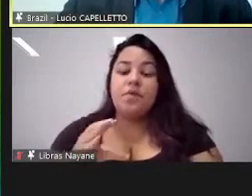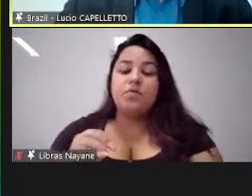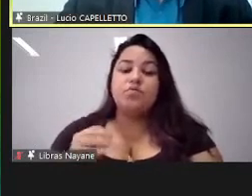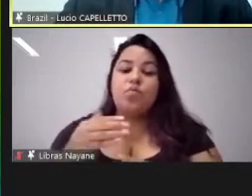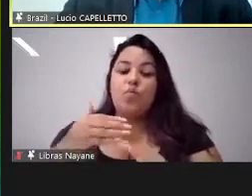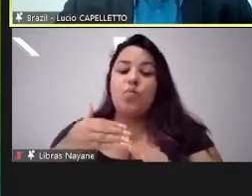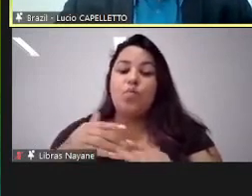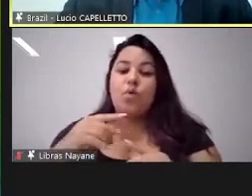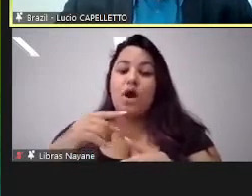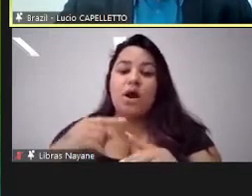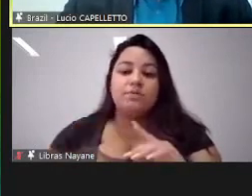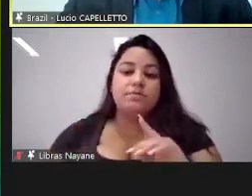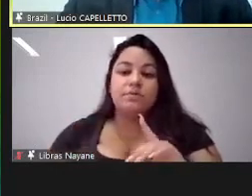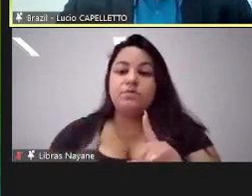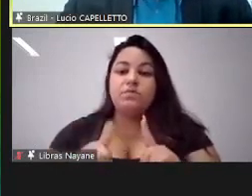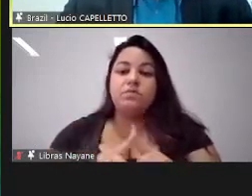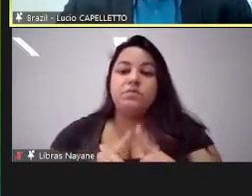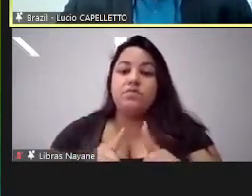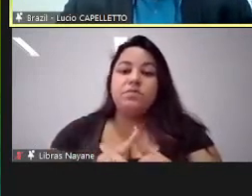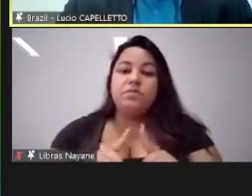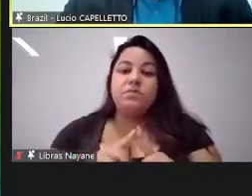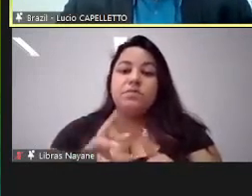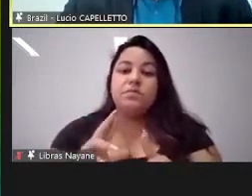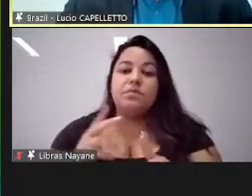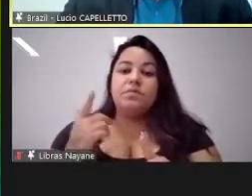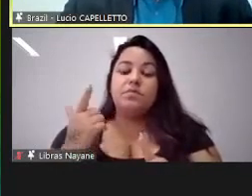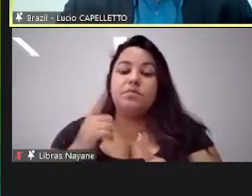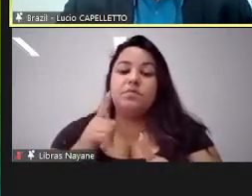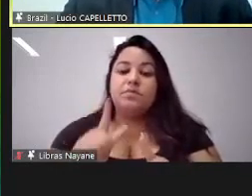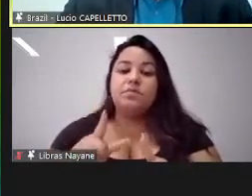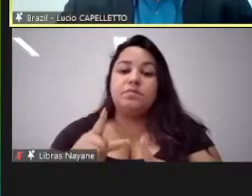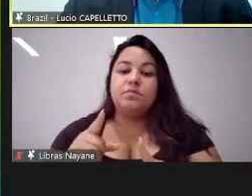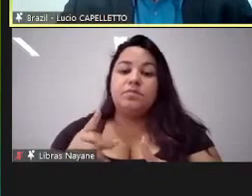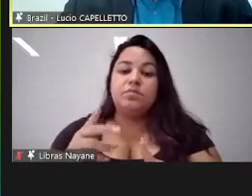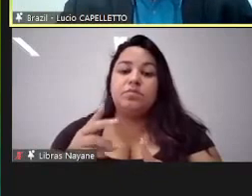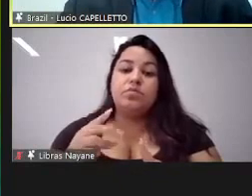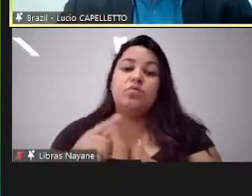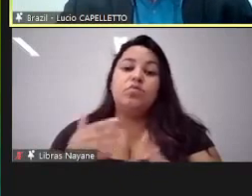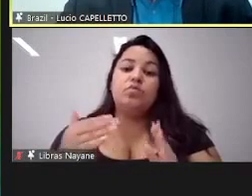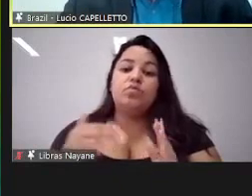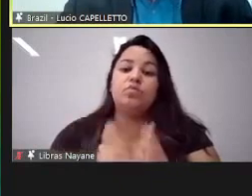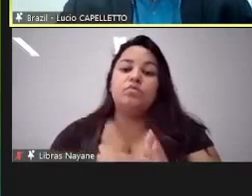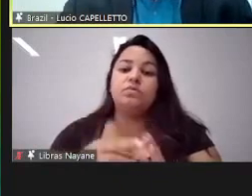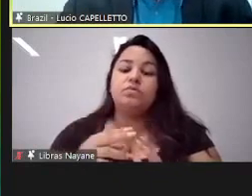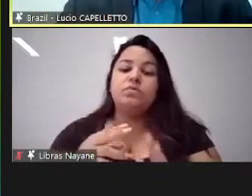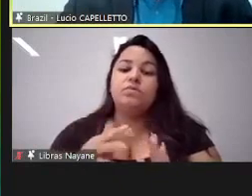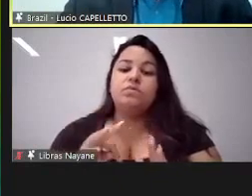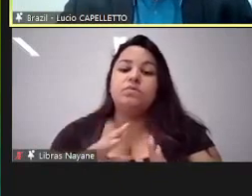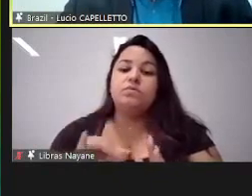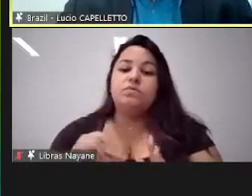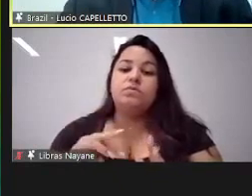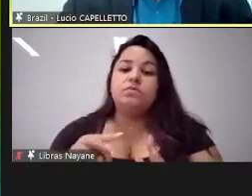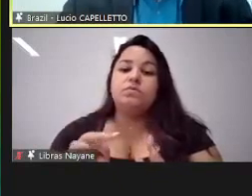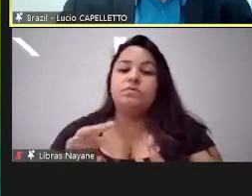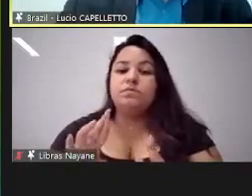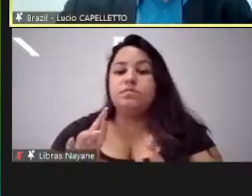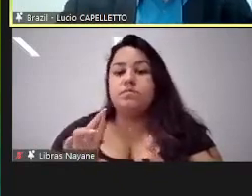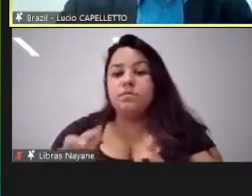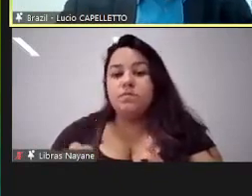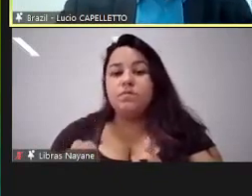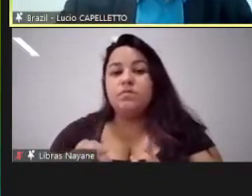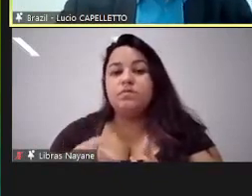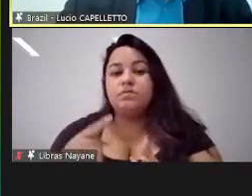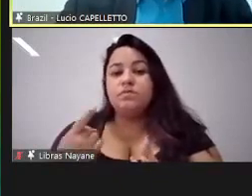the crisis of COVID, it presented a steep drop, but for the last quarter